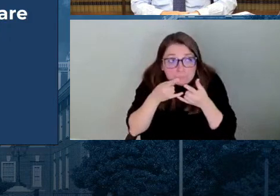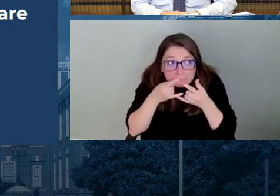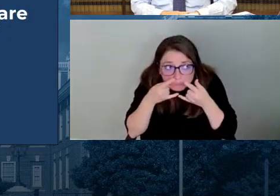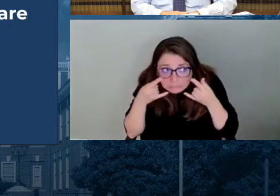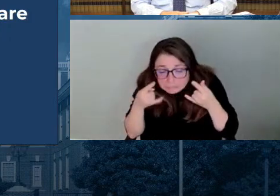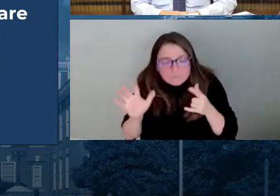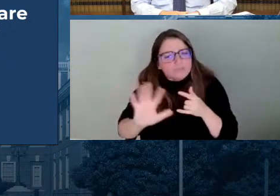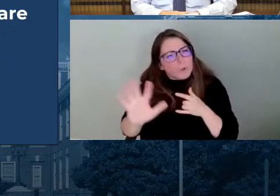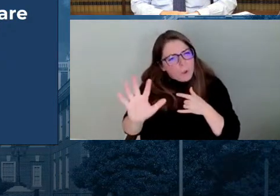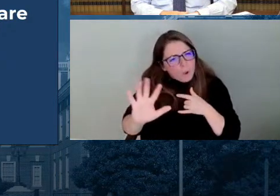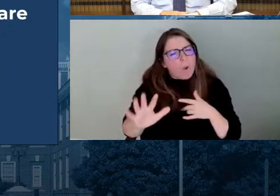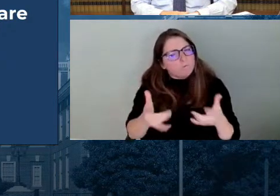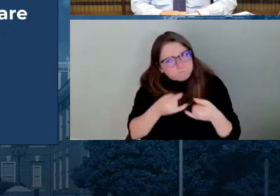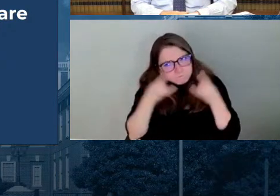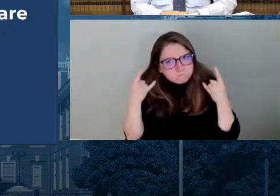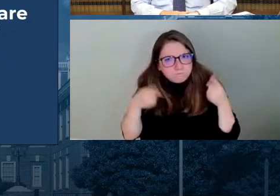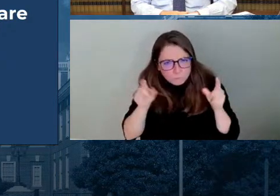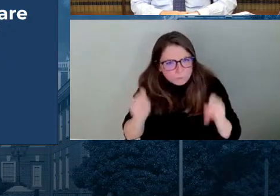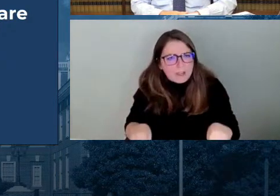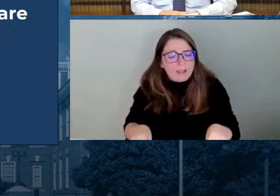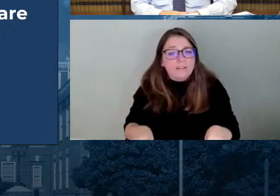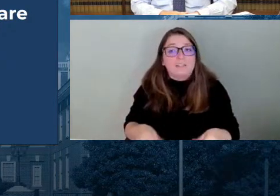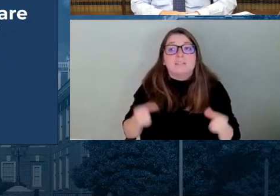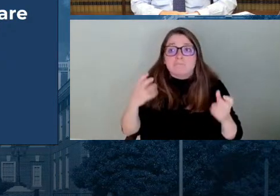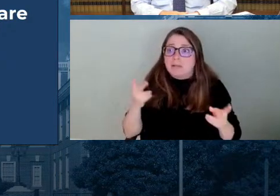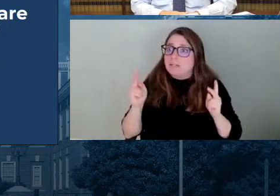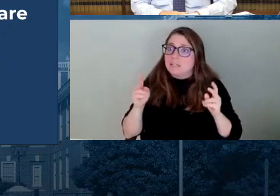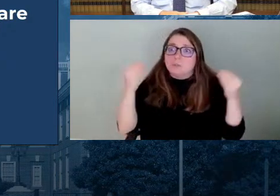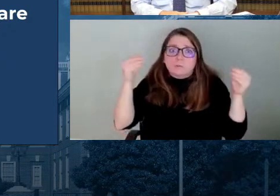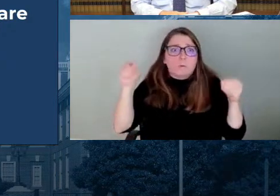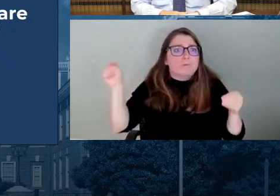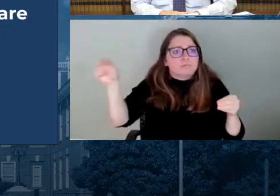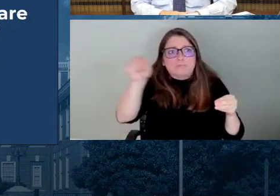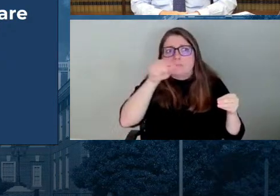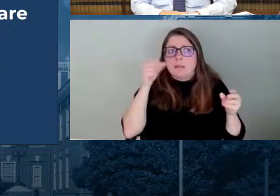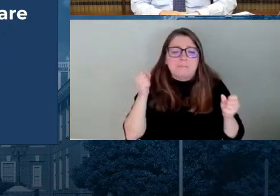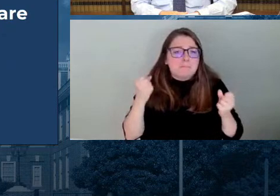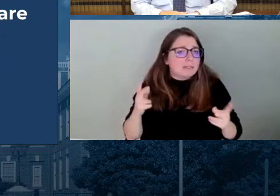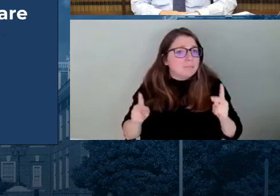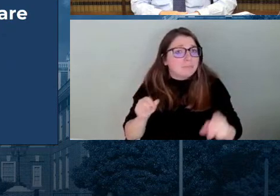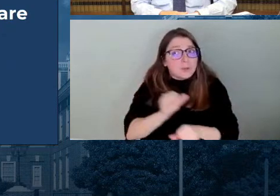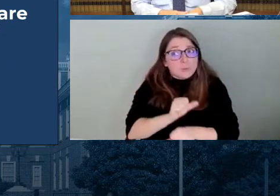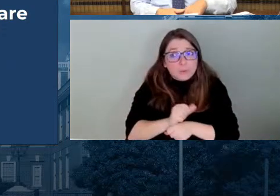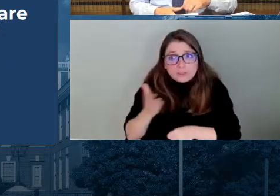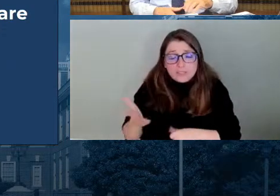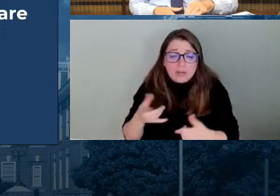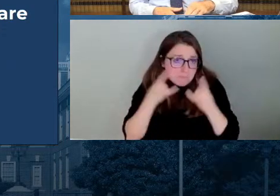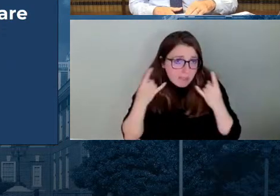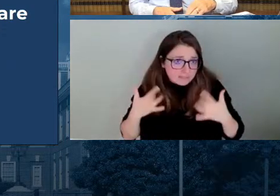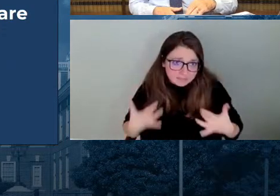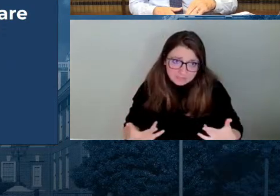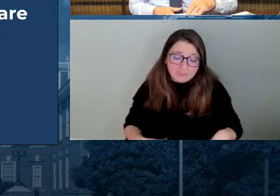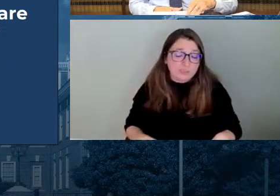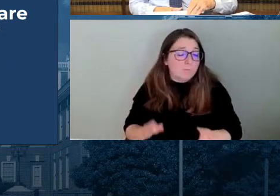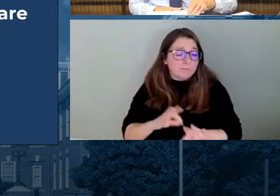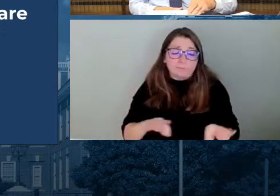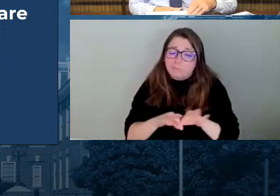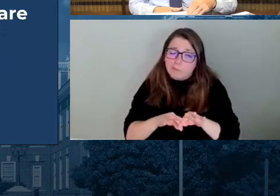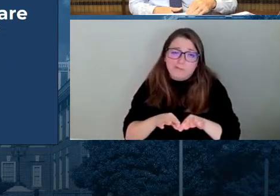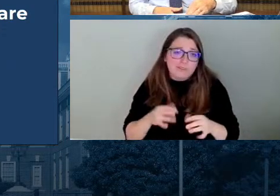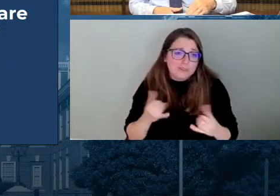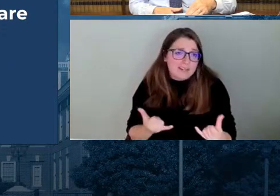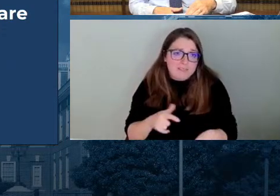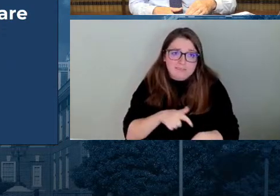and you'll see that the folks that work there are wearing masks. A really important thing to do this time of year. Good information